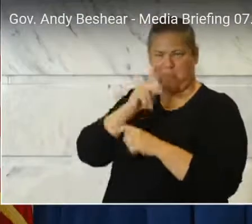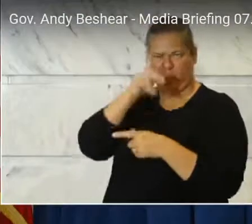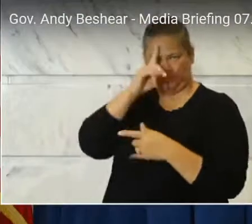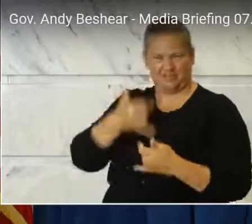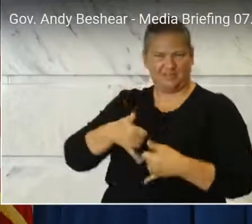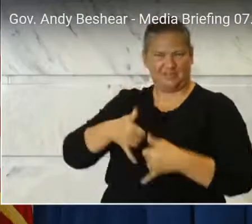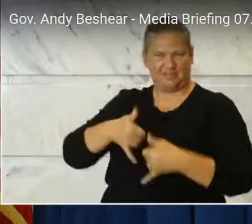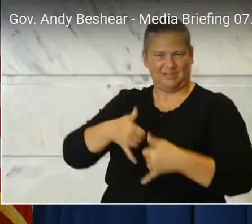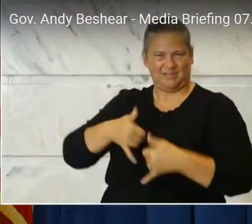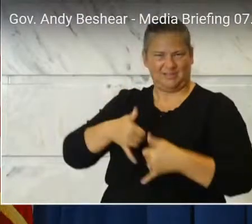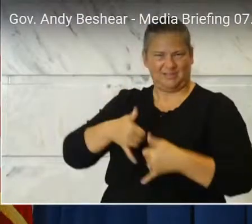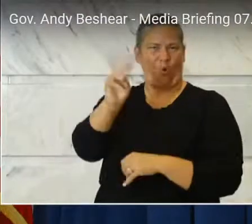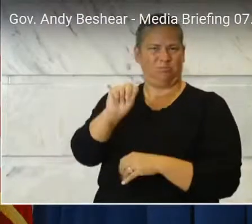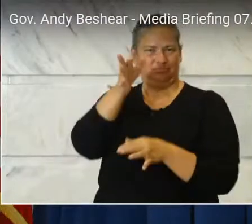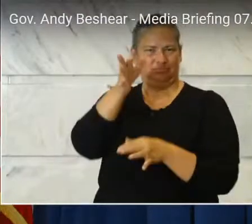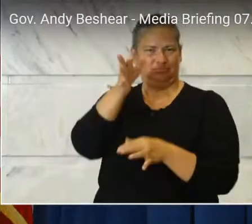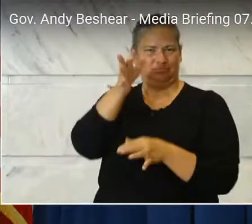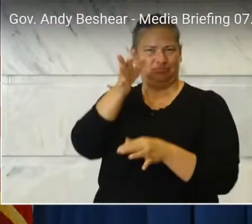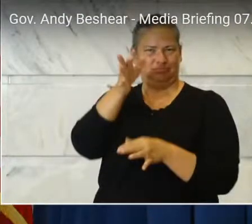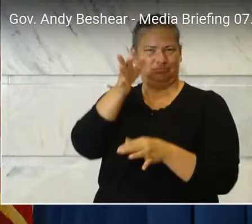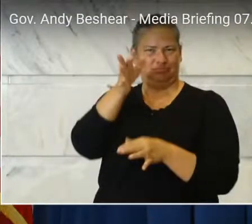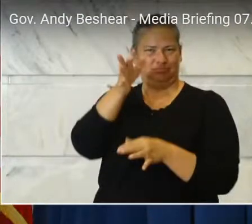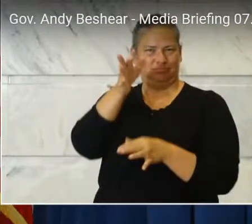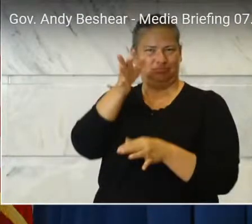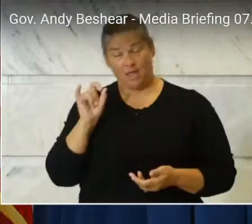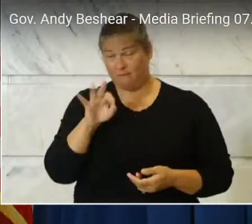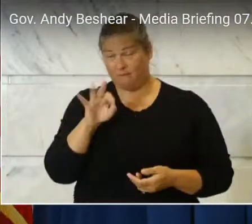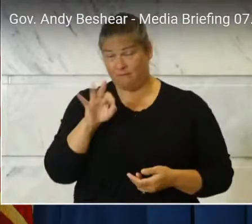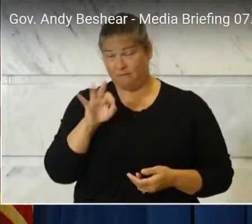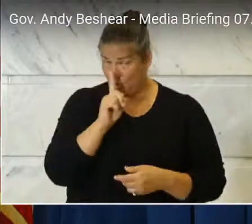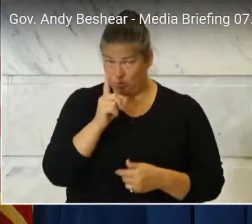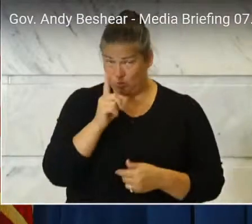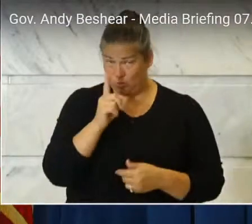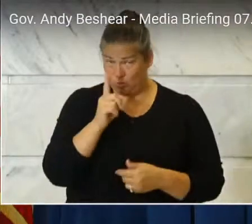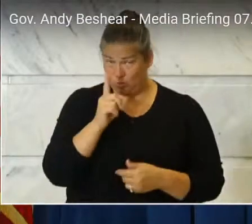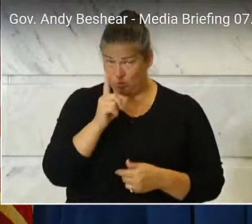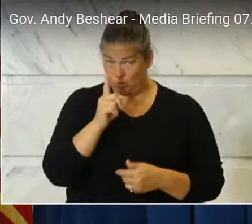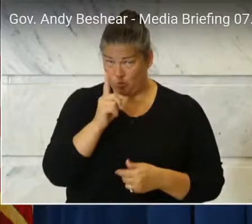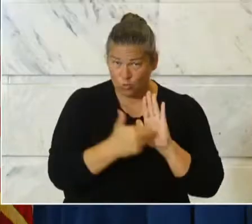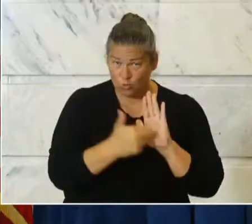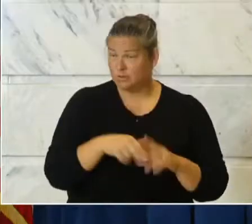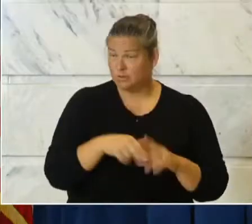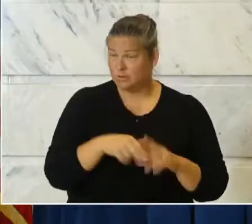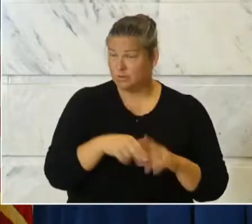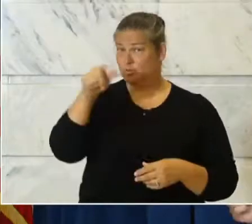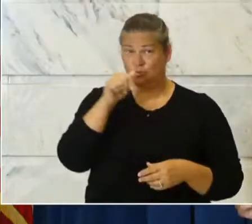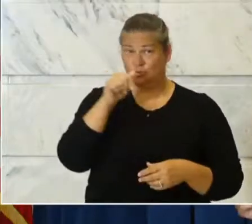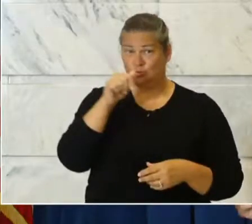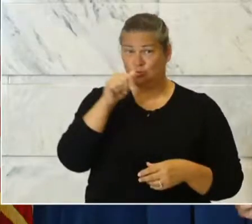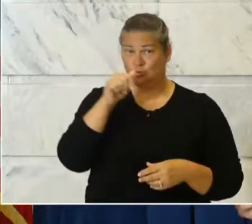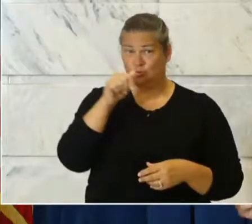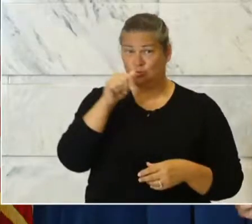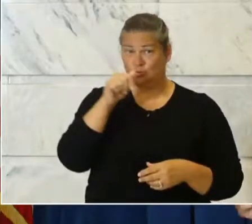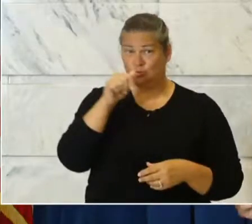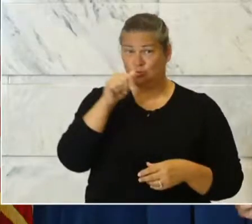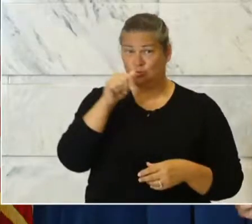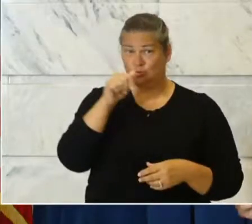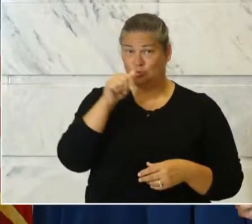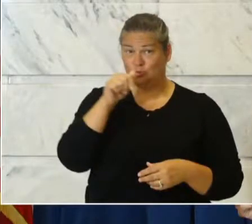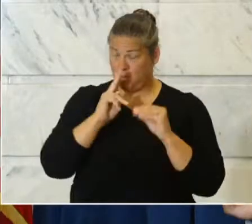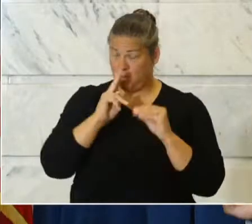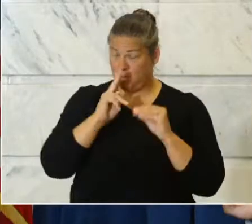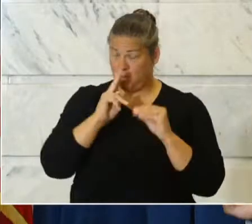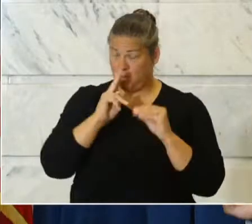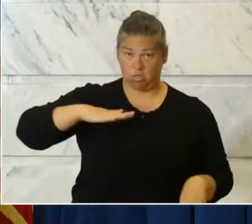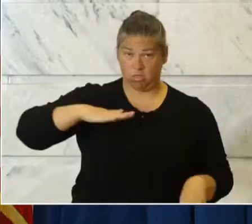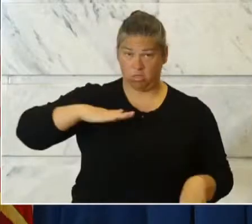Well, if people do what they want to do and they don't follow the restrictions, we will see more people get the virus. We will see more people die. We will have